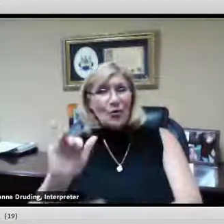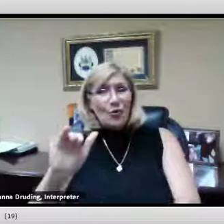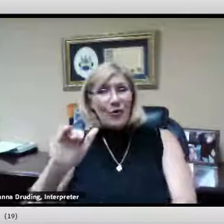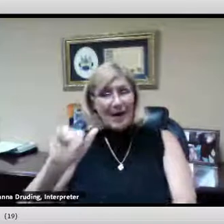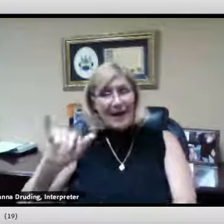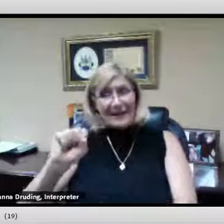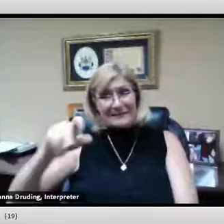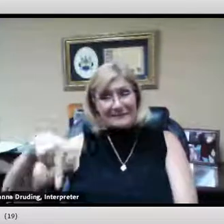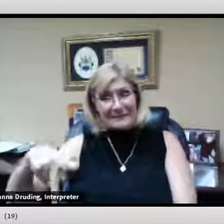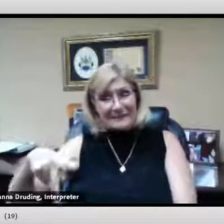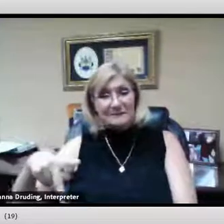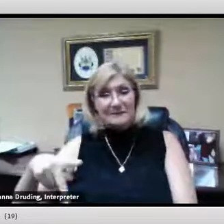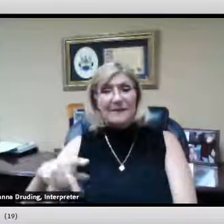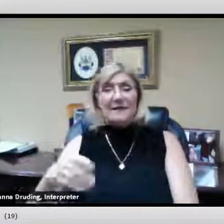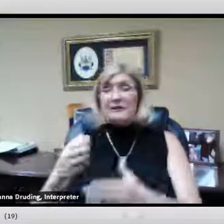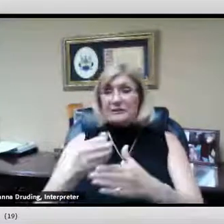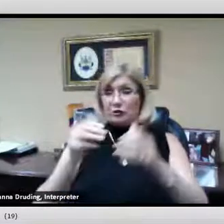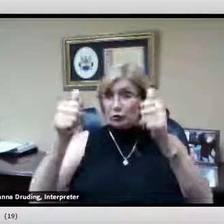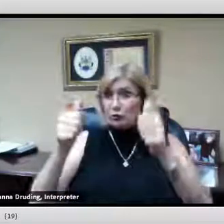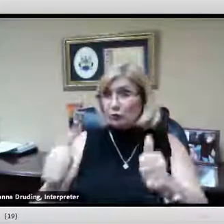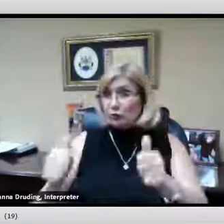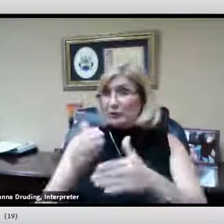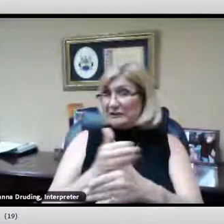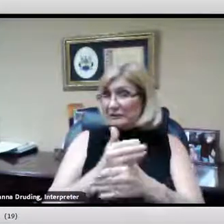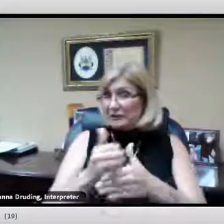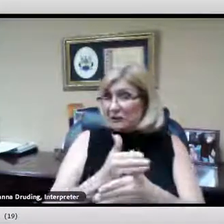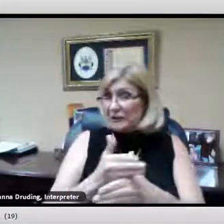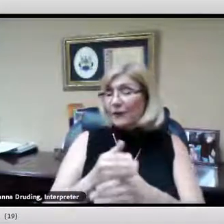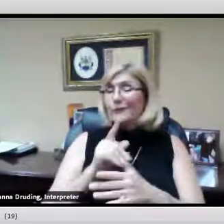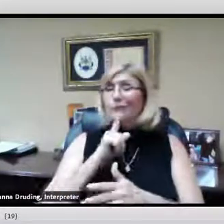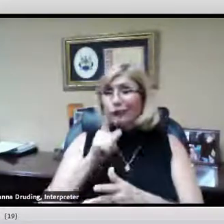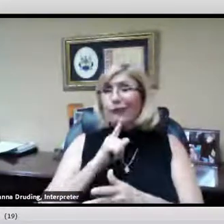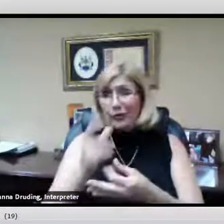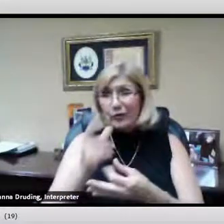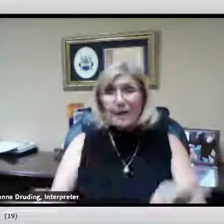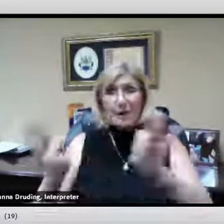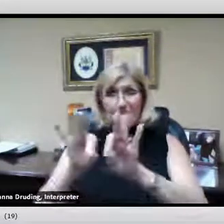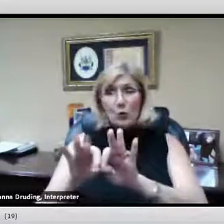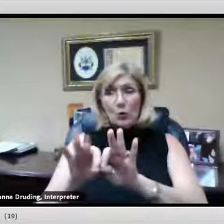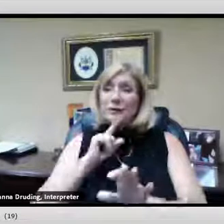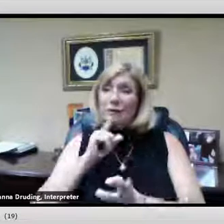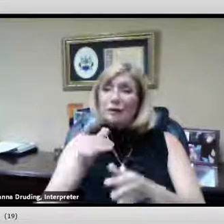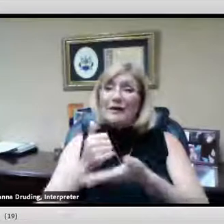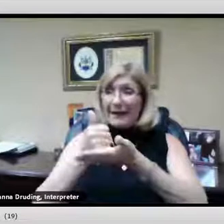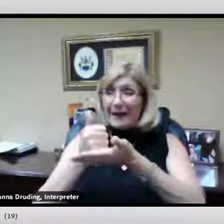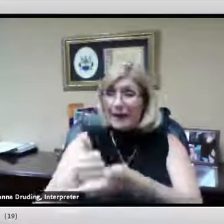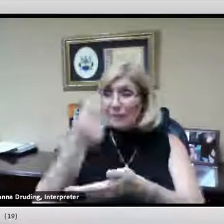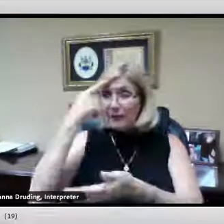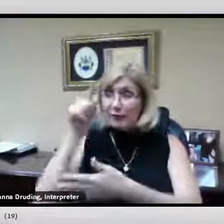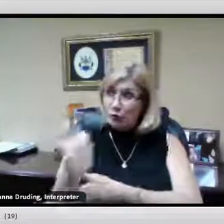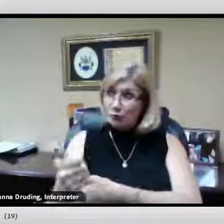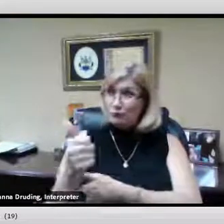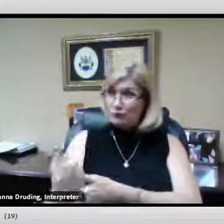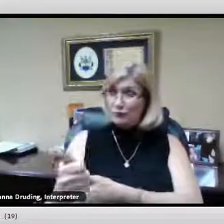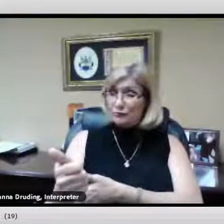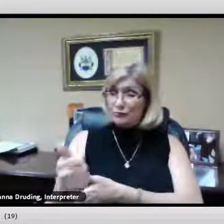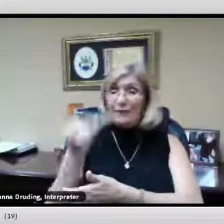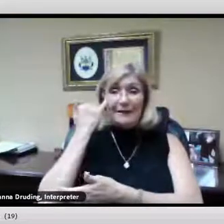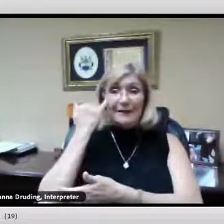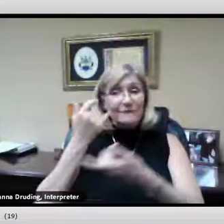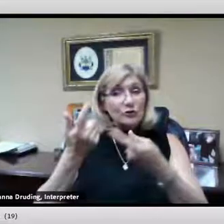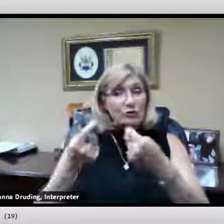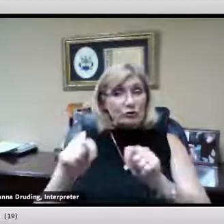screen sharing can be really important and really helpful. And helpful for you too, if you're able to, if